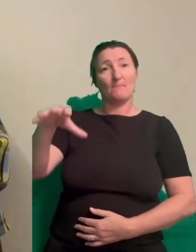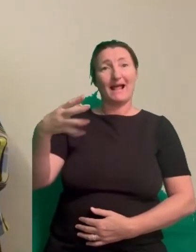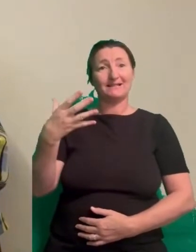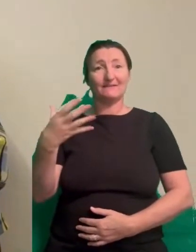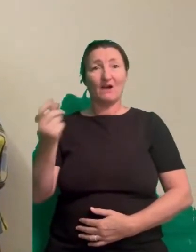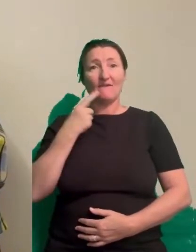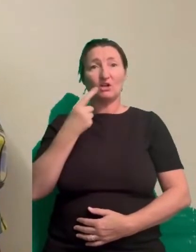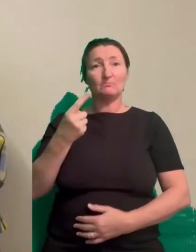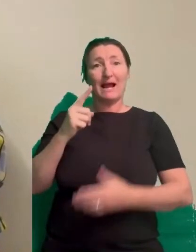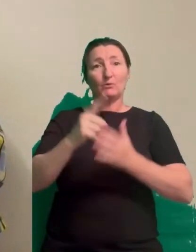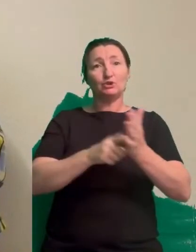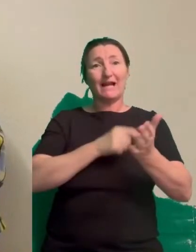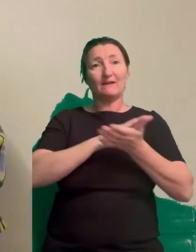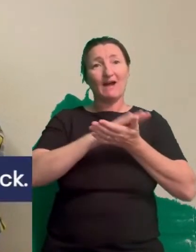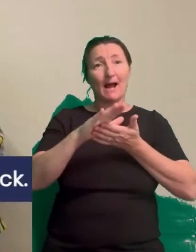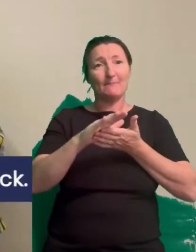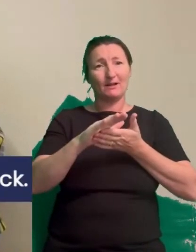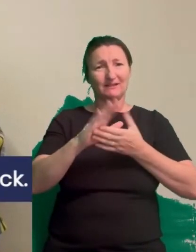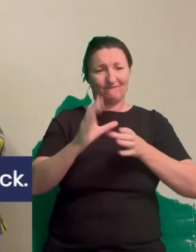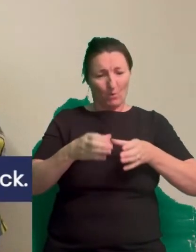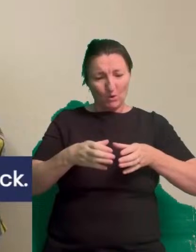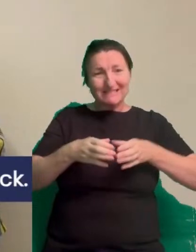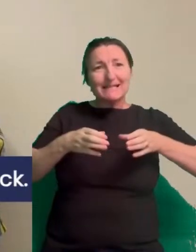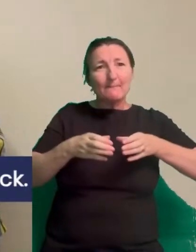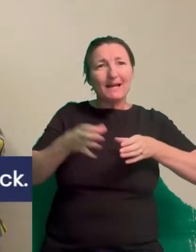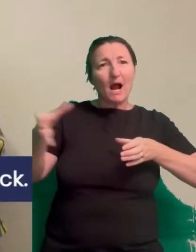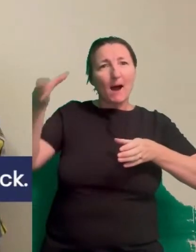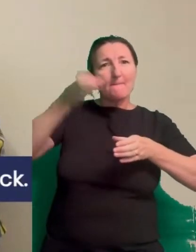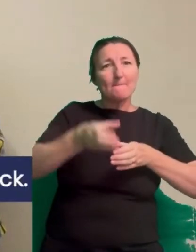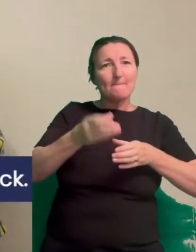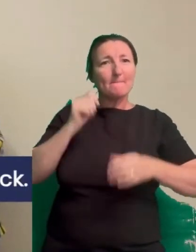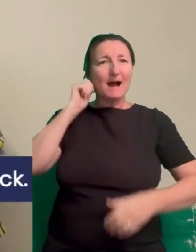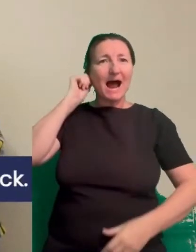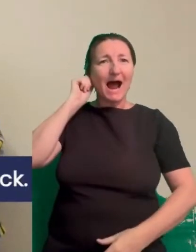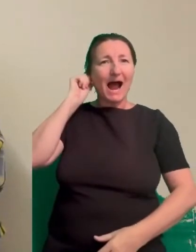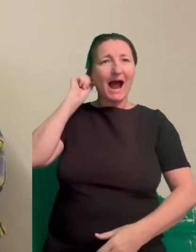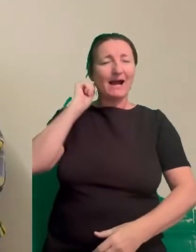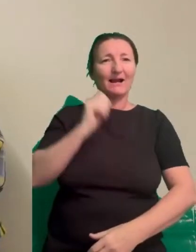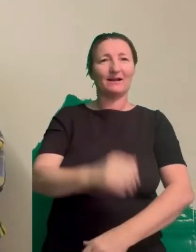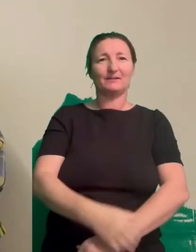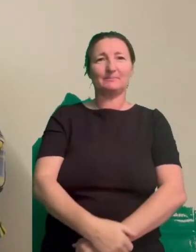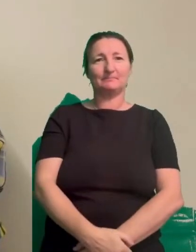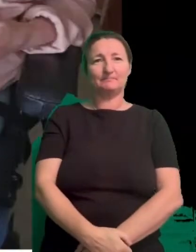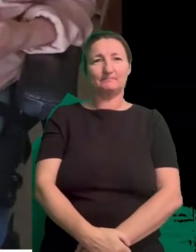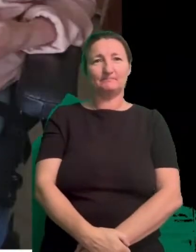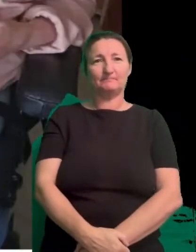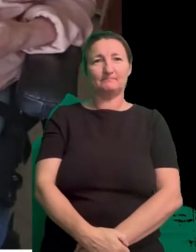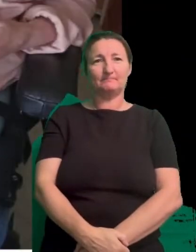third place, winning £500, is Jennifer Hamilton for their hugely resourceful sippy cup hack.